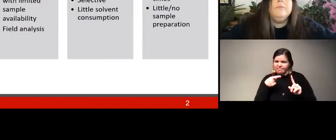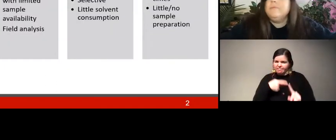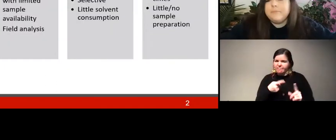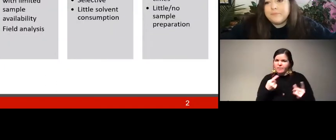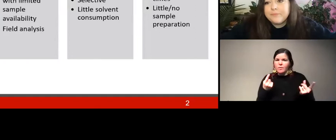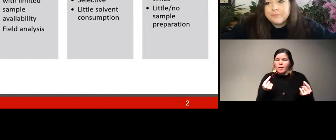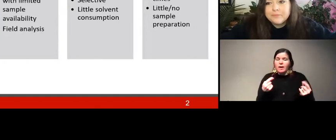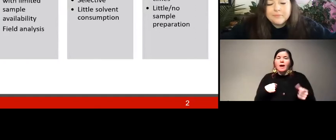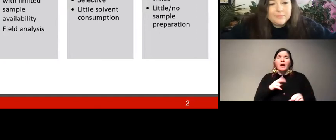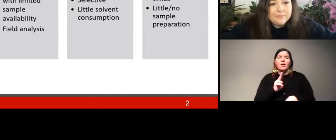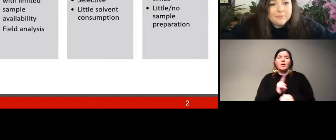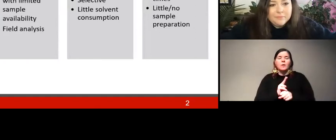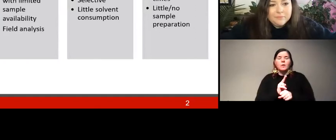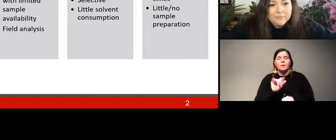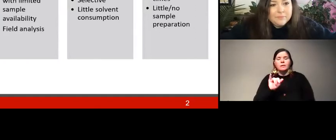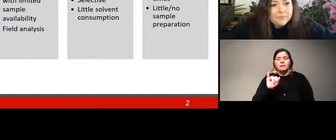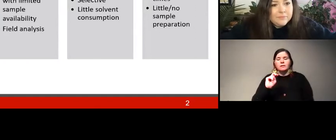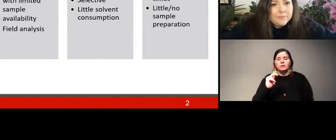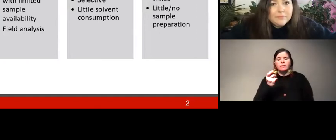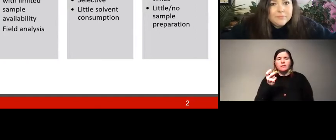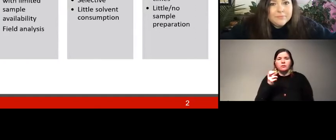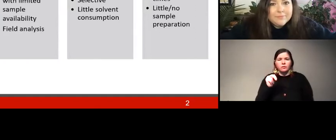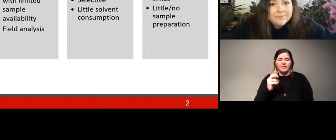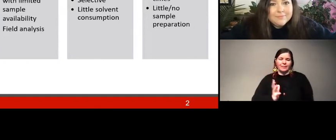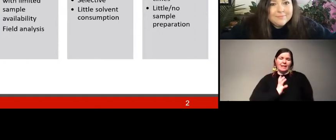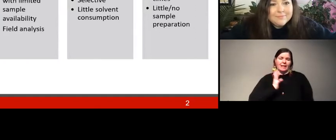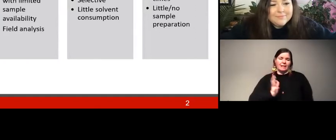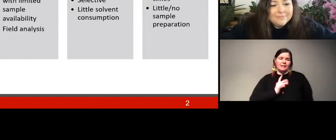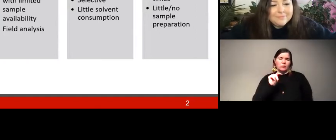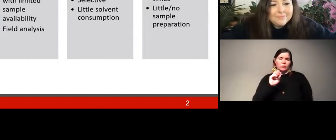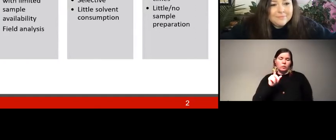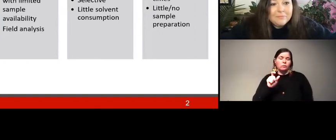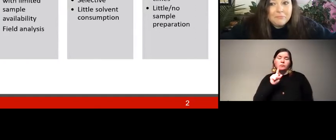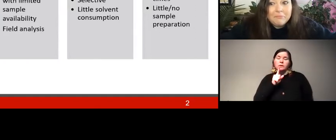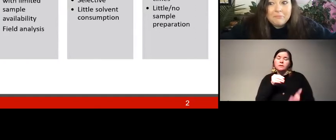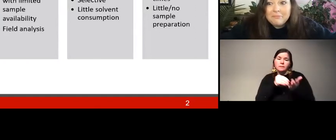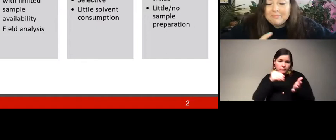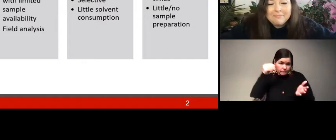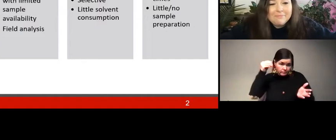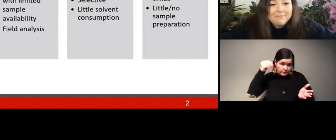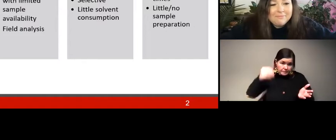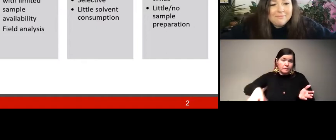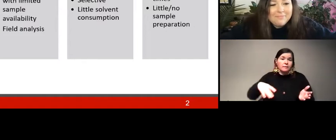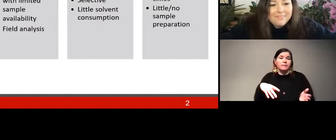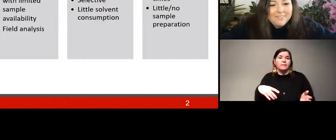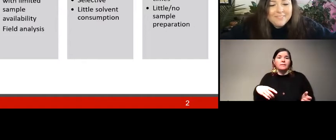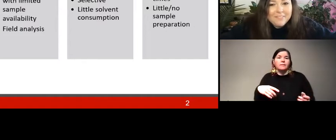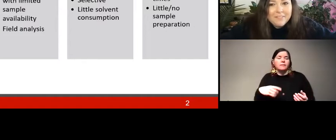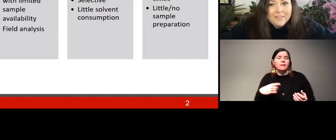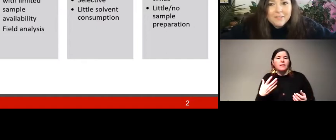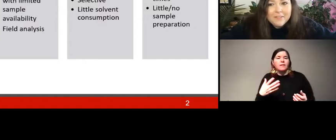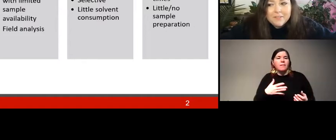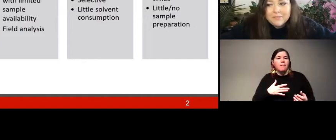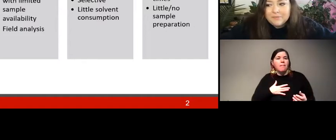that I use instrumentation. So I use fancy instruments that cost a lot of money to answer some kind